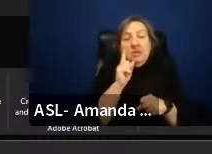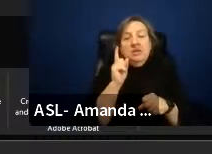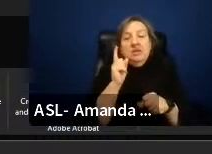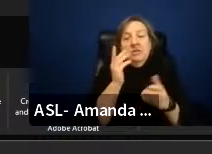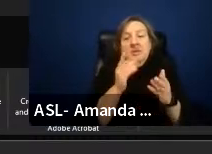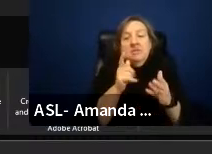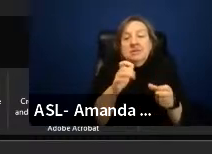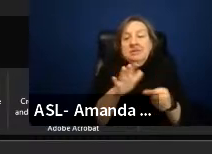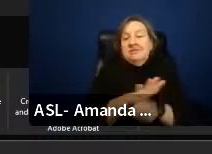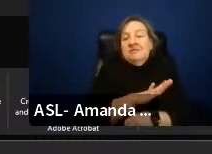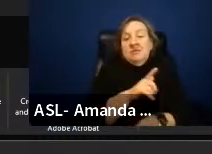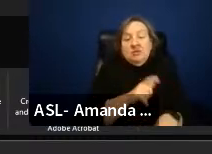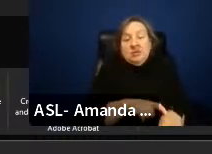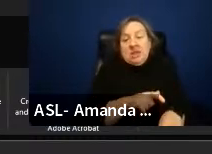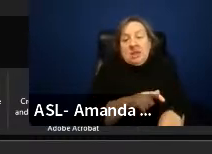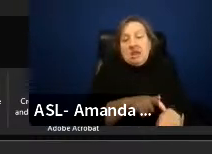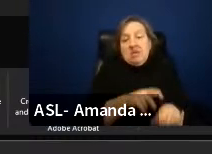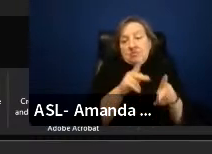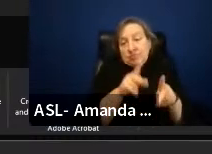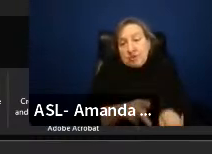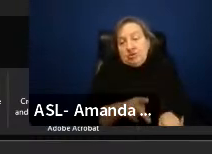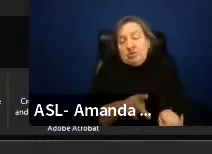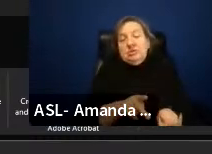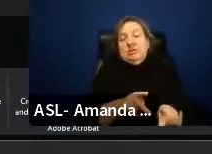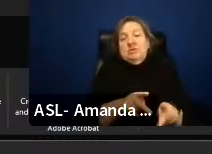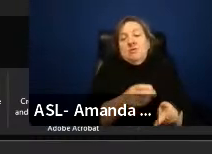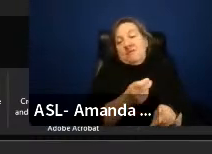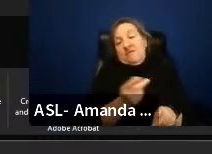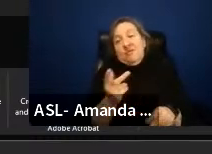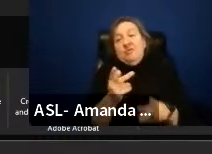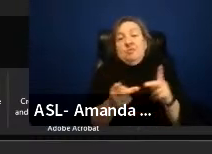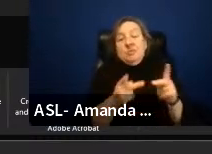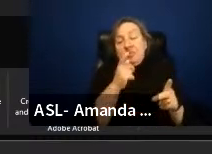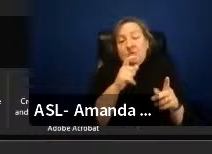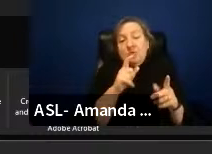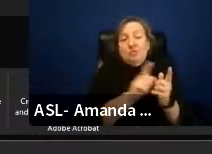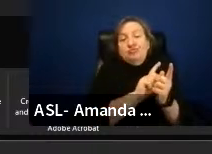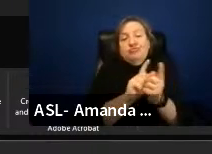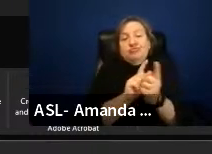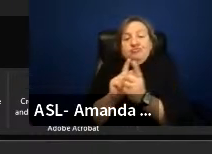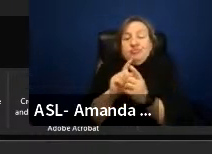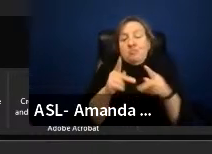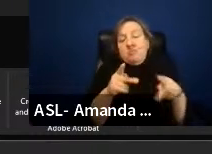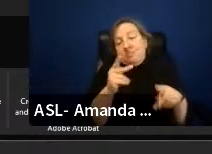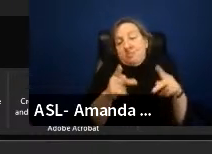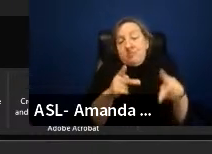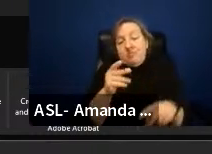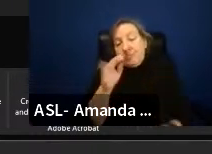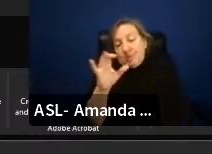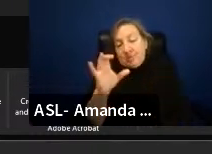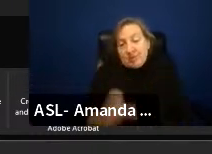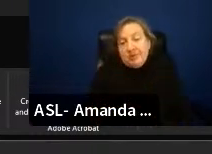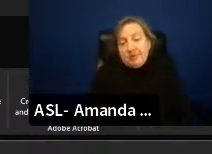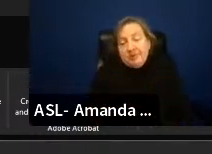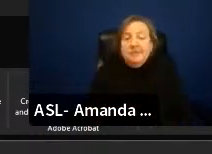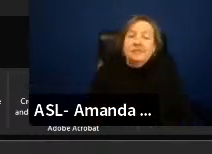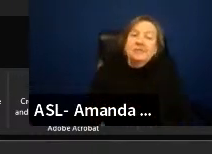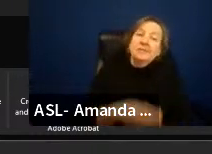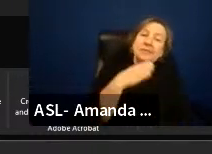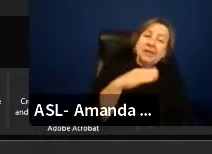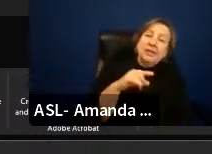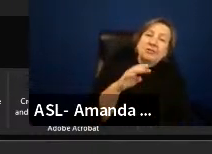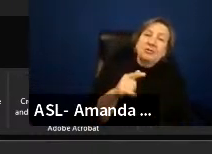a full-time person or persons doing this. Thank you, Greg, and noted, we change